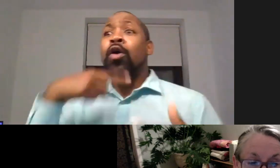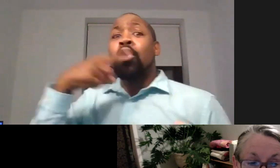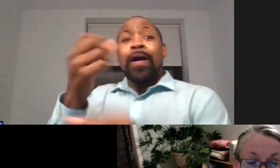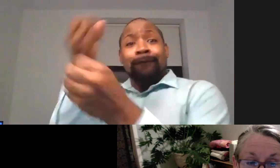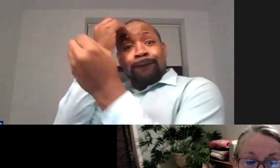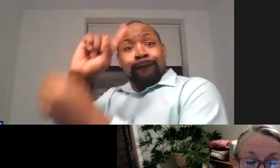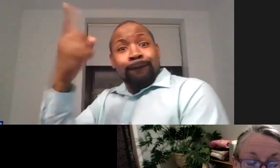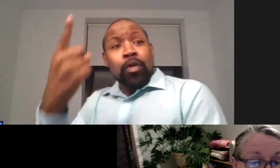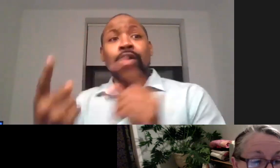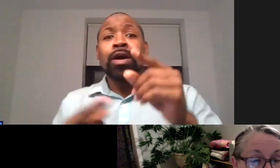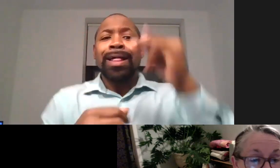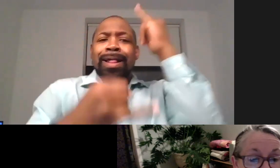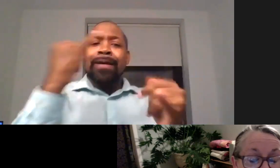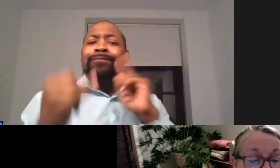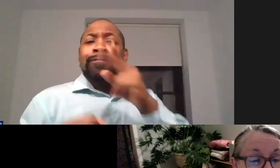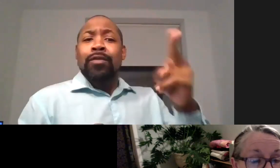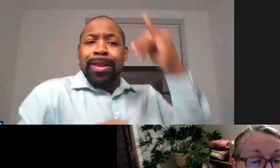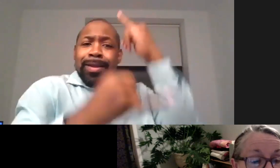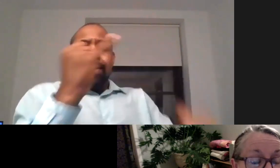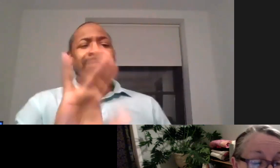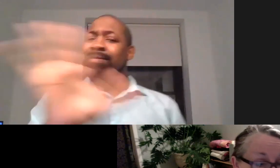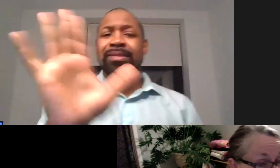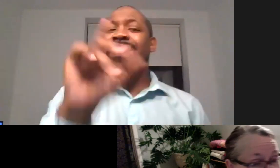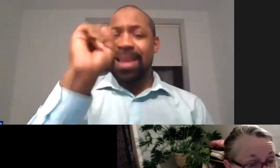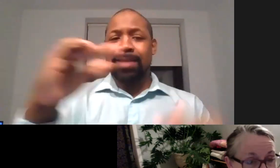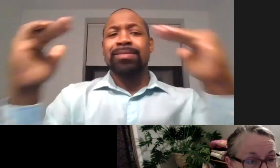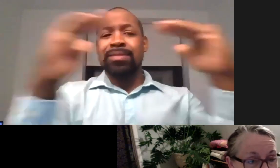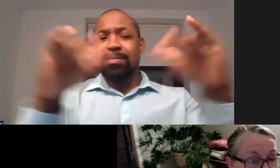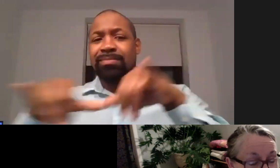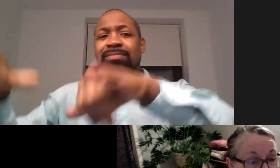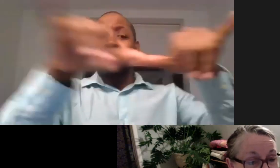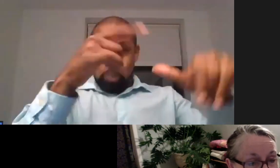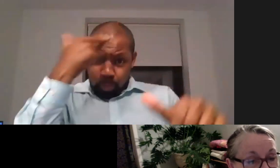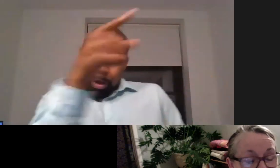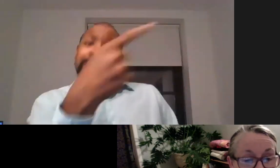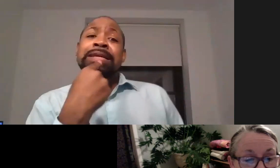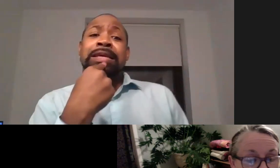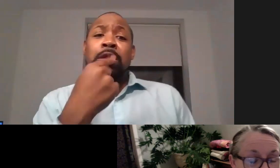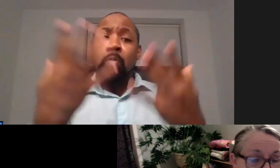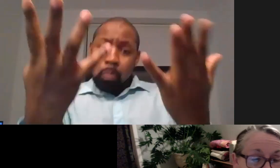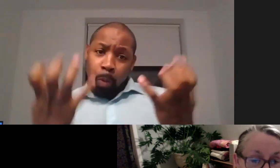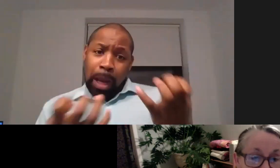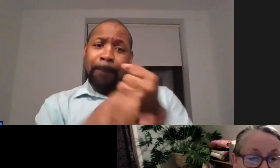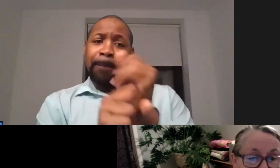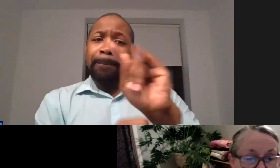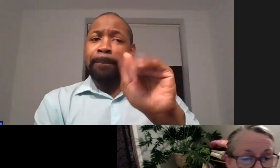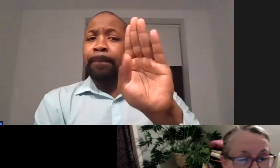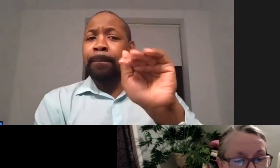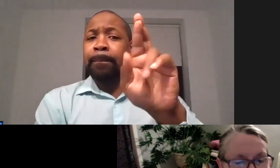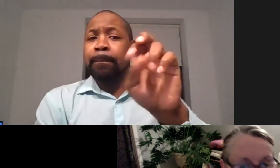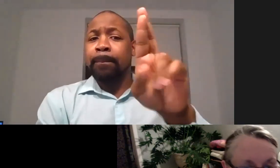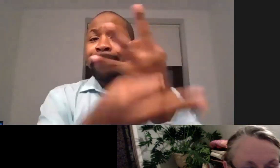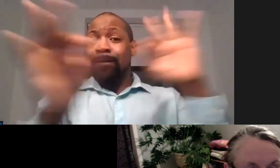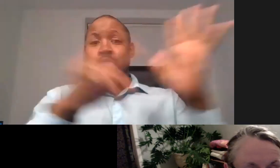people are treated equally and not having to wait until all the hearing people have been vaccinated. And then, as usual, deaf people